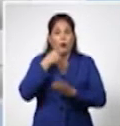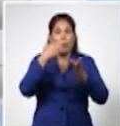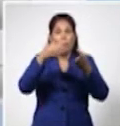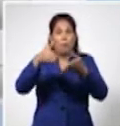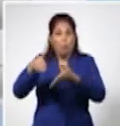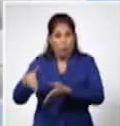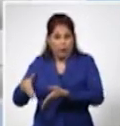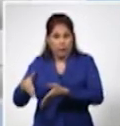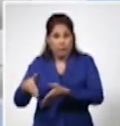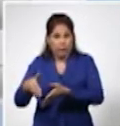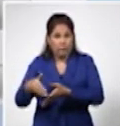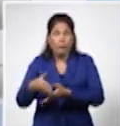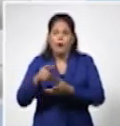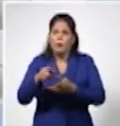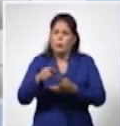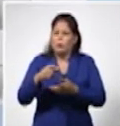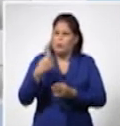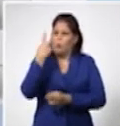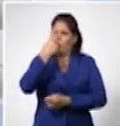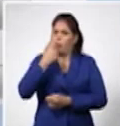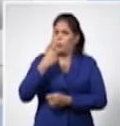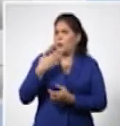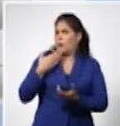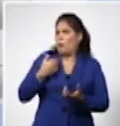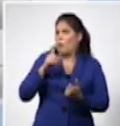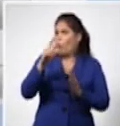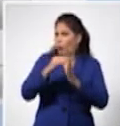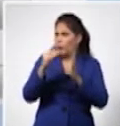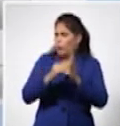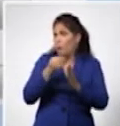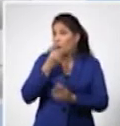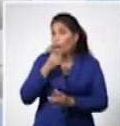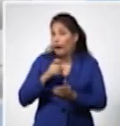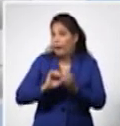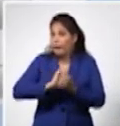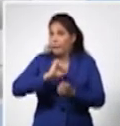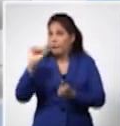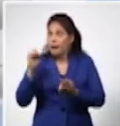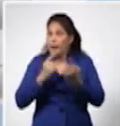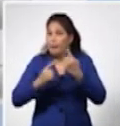5,109 people died of the virus, for a total of